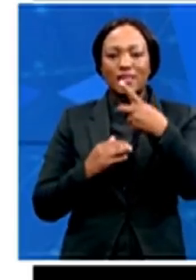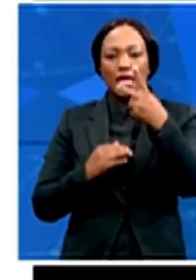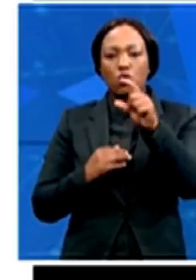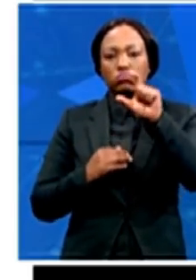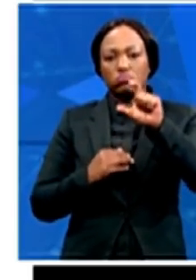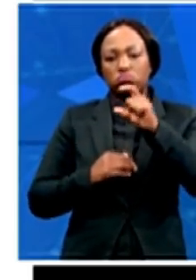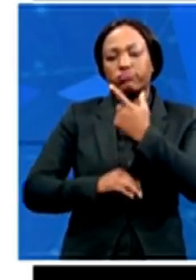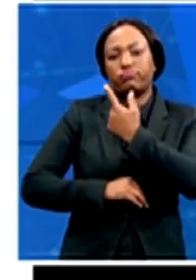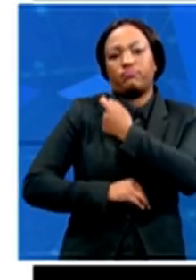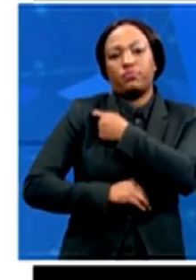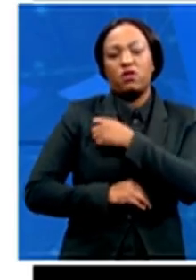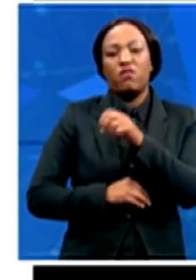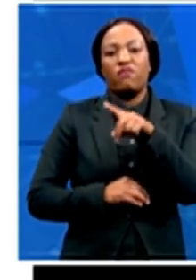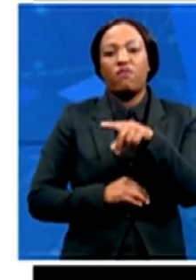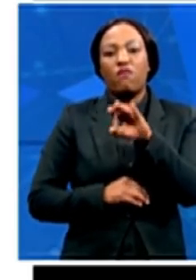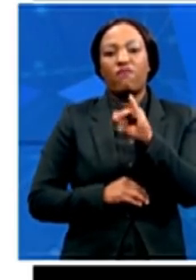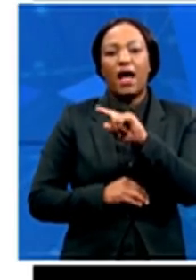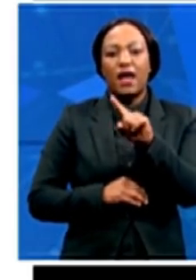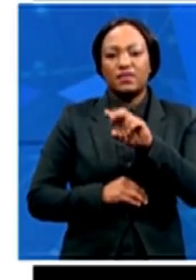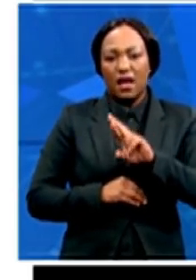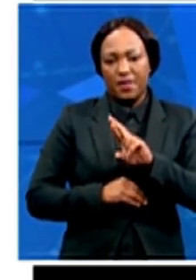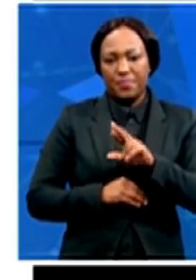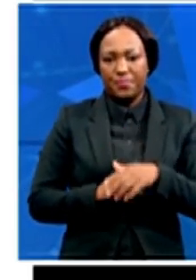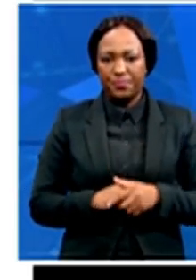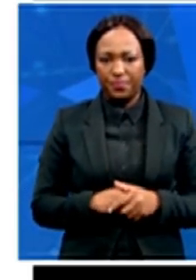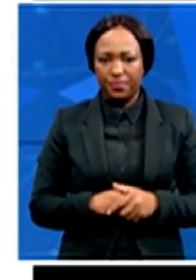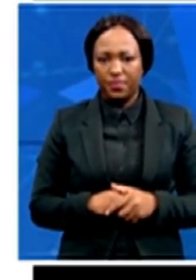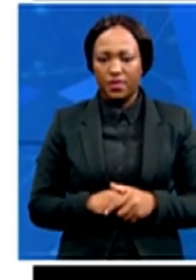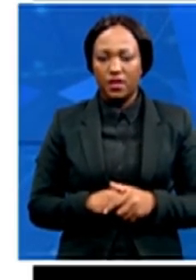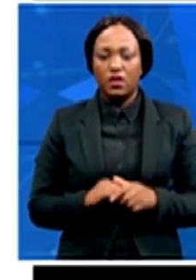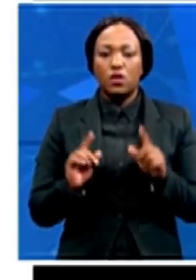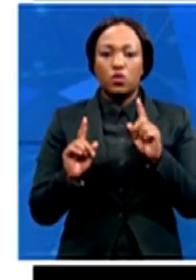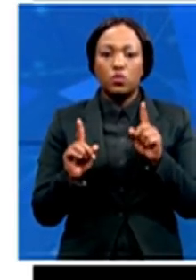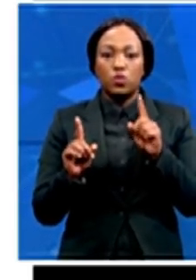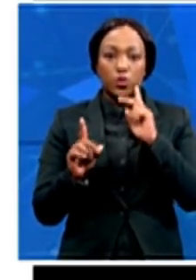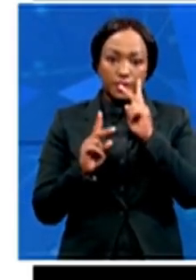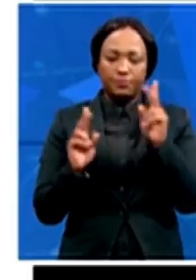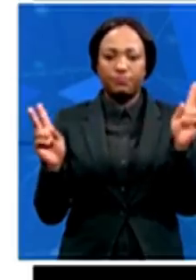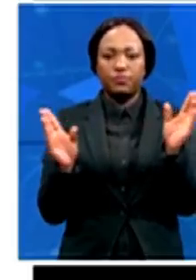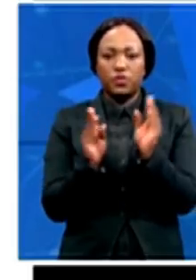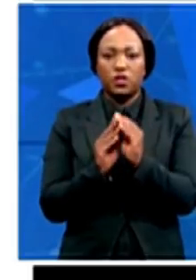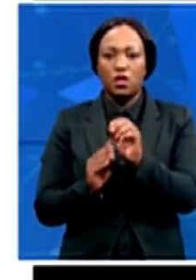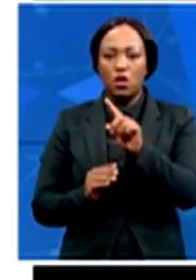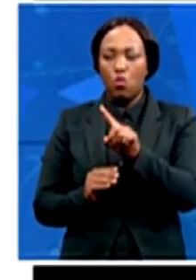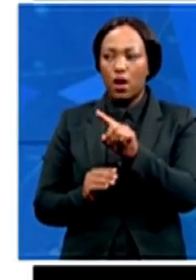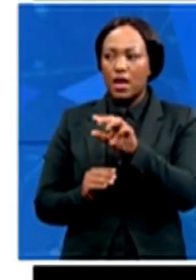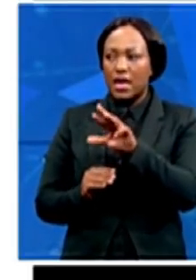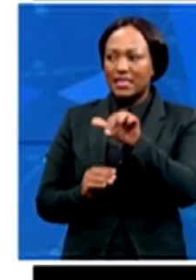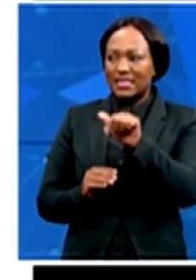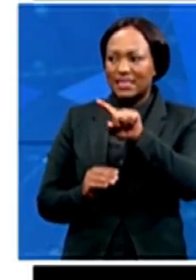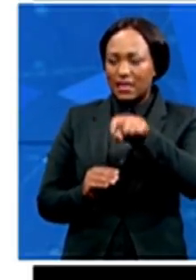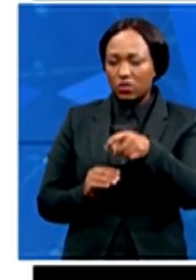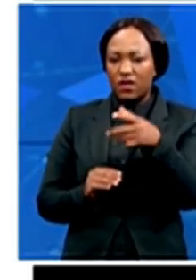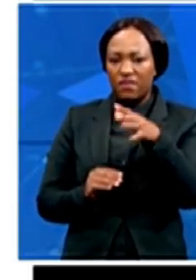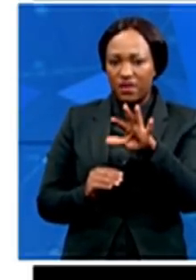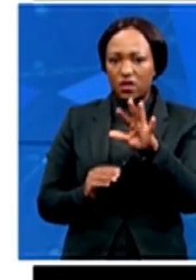now start seeing that almost 190,000 people have already got their second dose for Pfizer to bring this up to that figure. Last